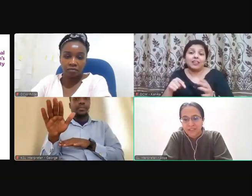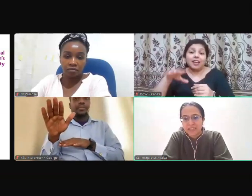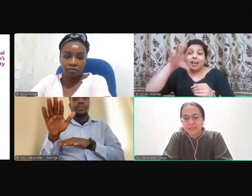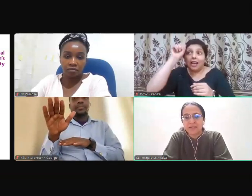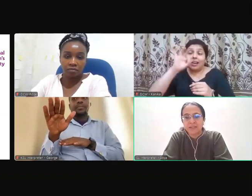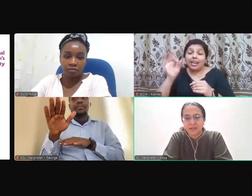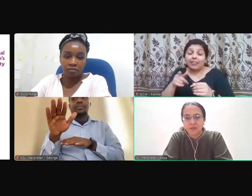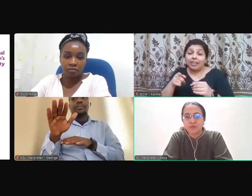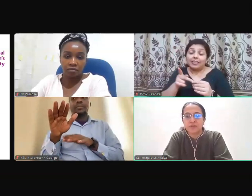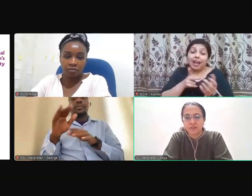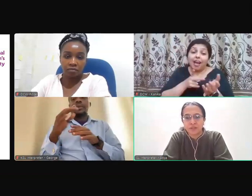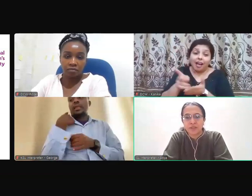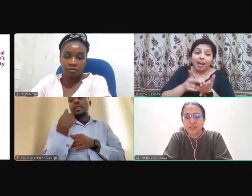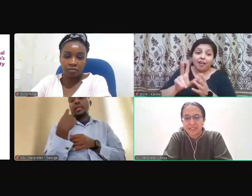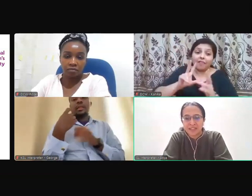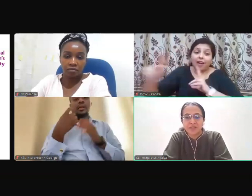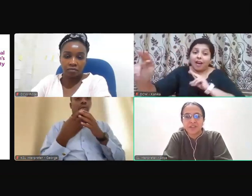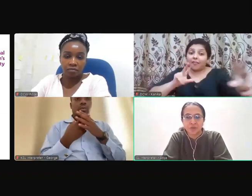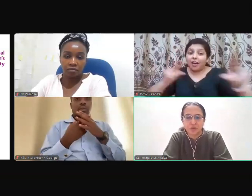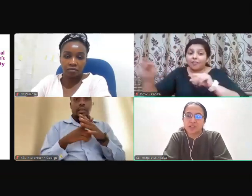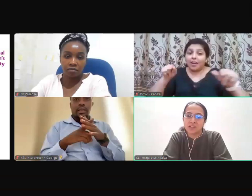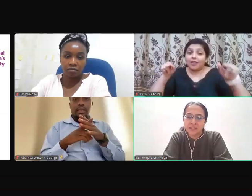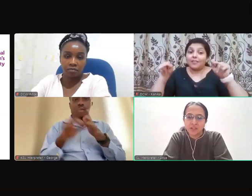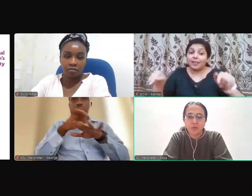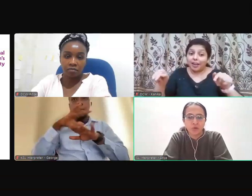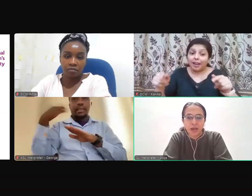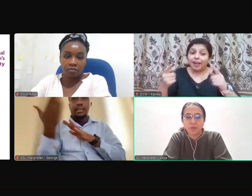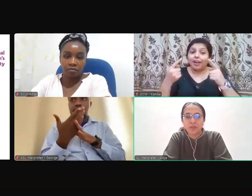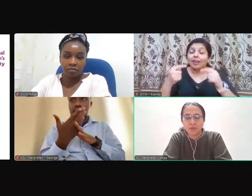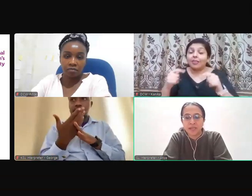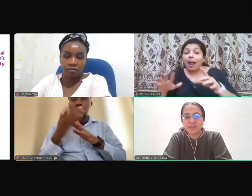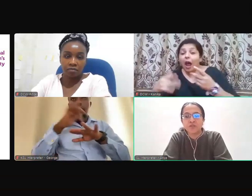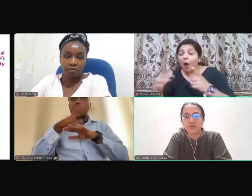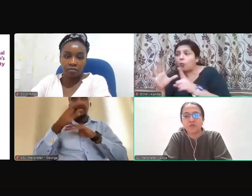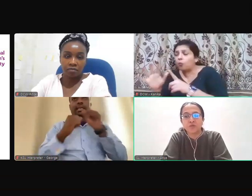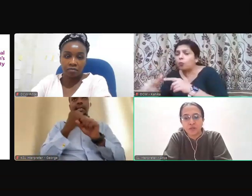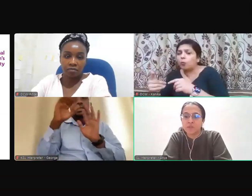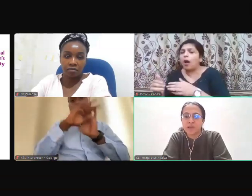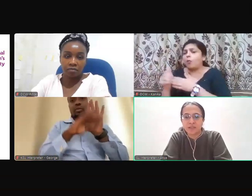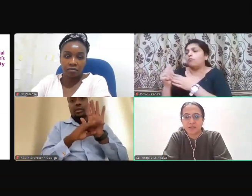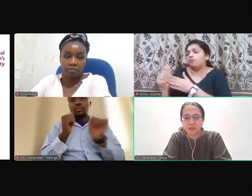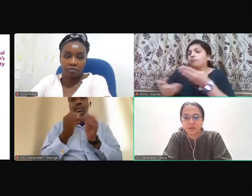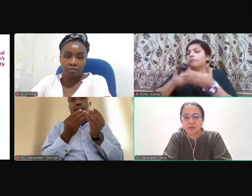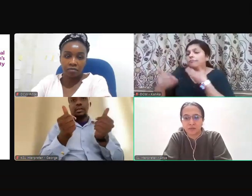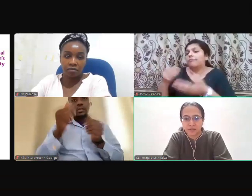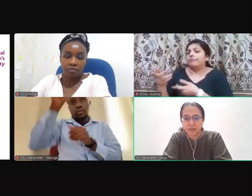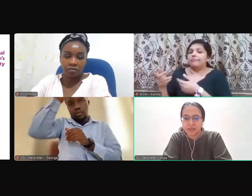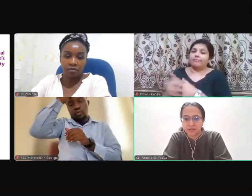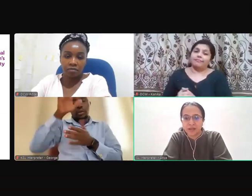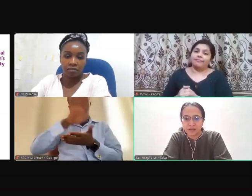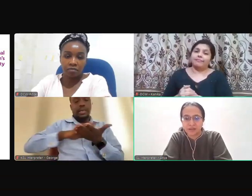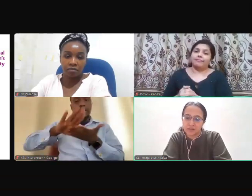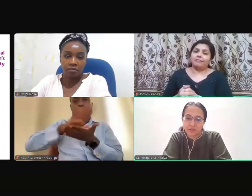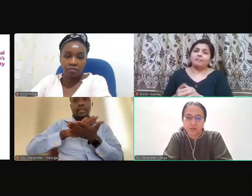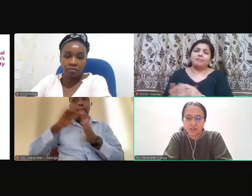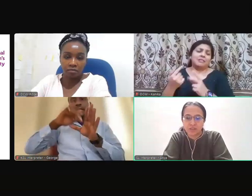We very recently started off with the early intervention or the early years program, which caters to the rural spaces in